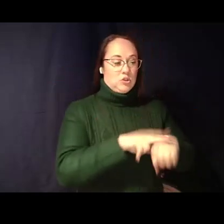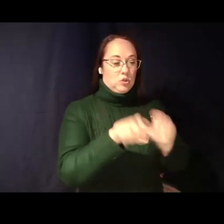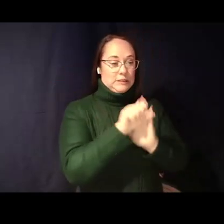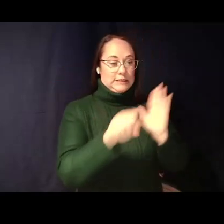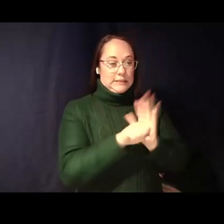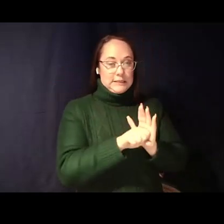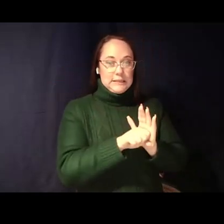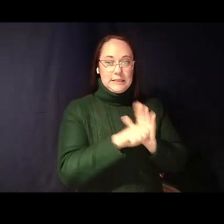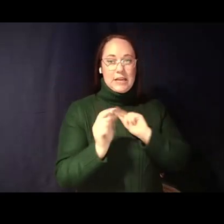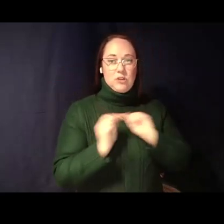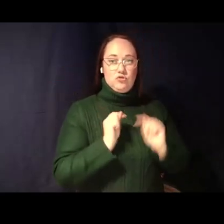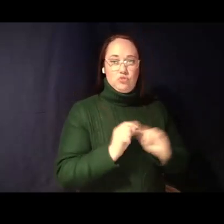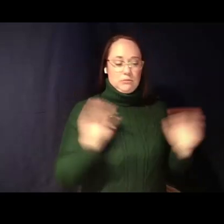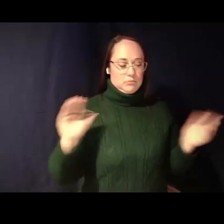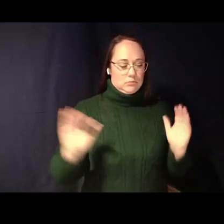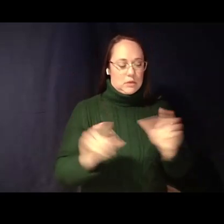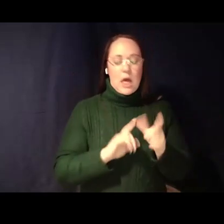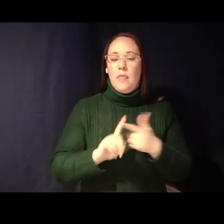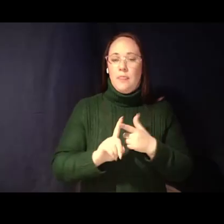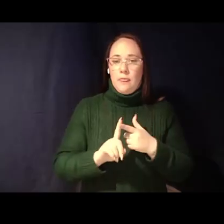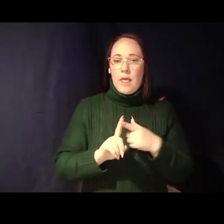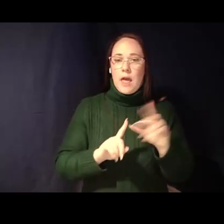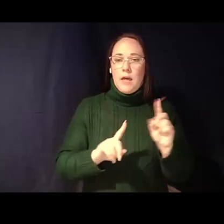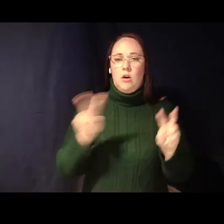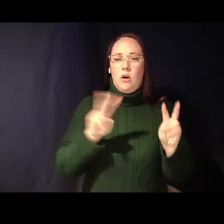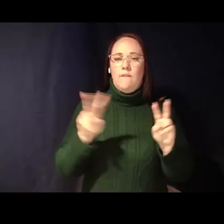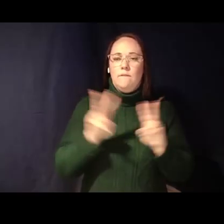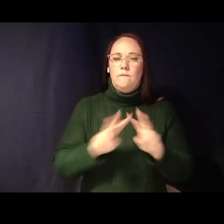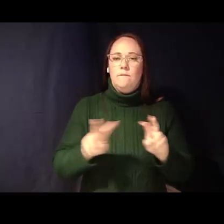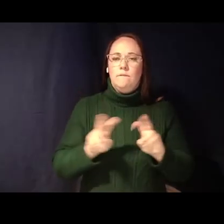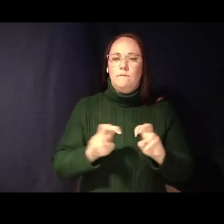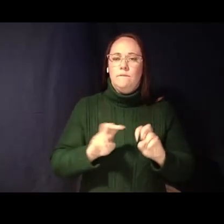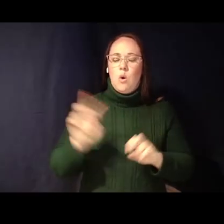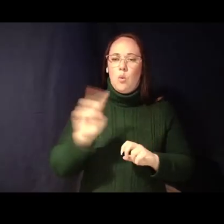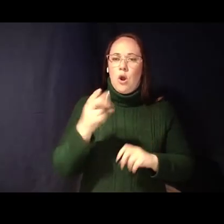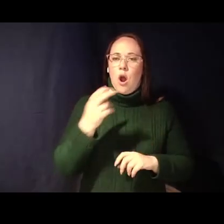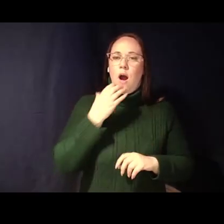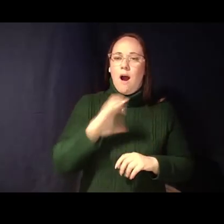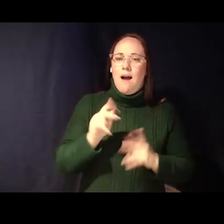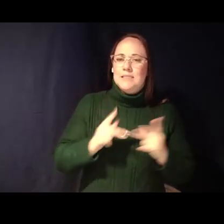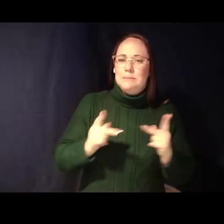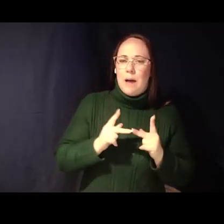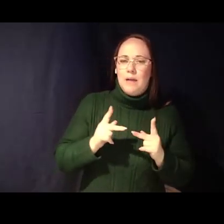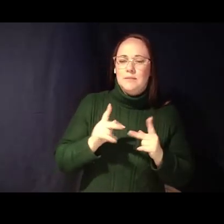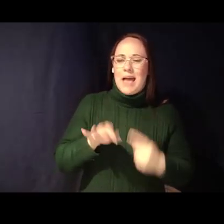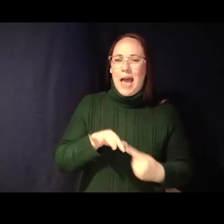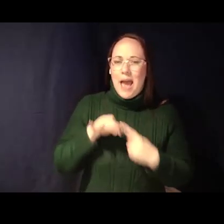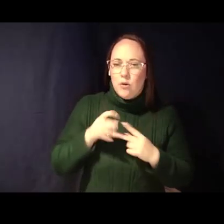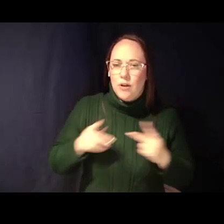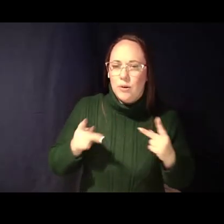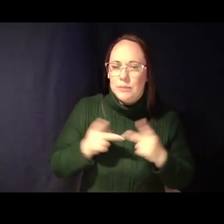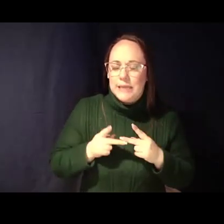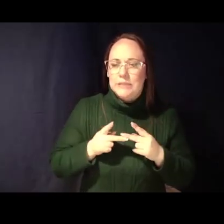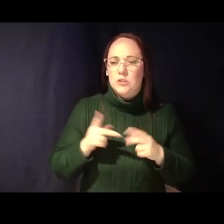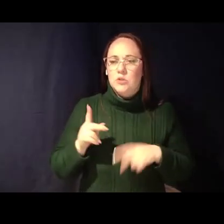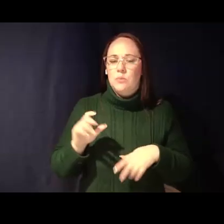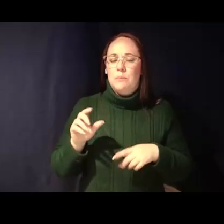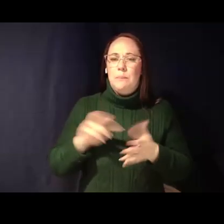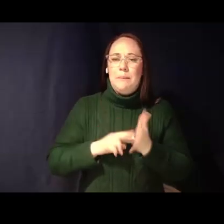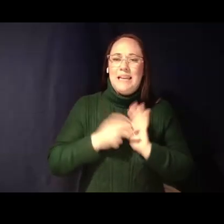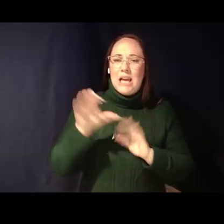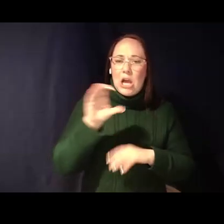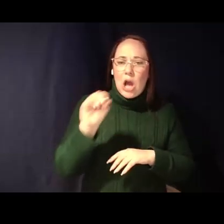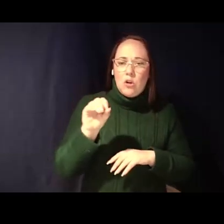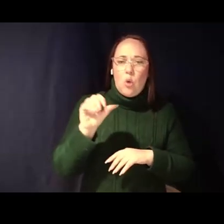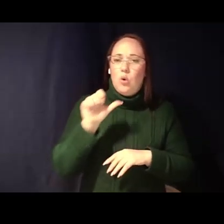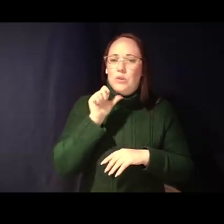state trends. And then from there, we look for hotspots. Where do we see outlier places where it looks like Colorado may be